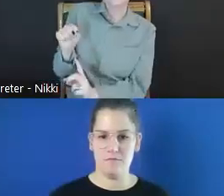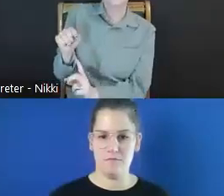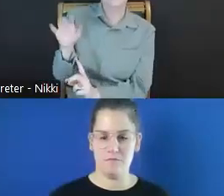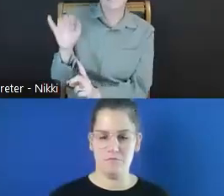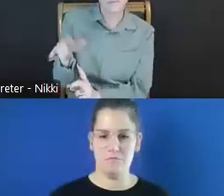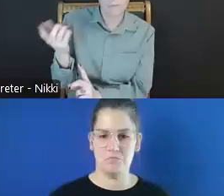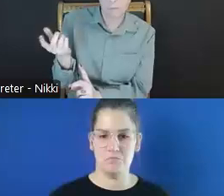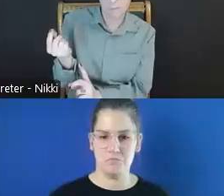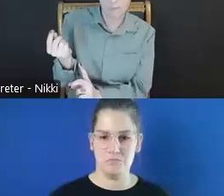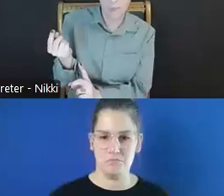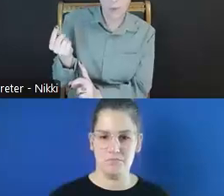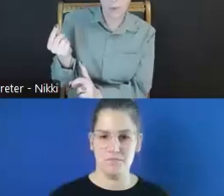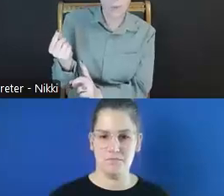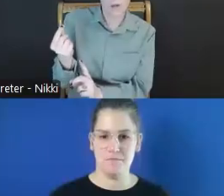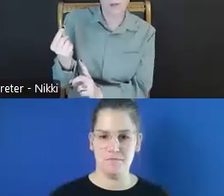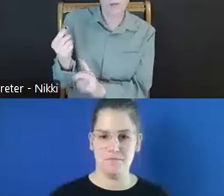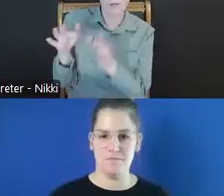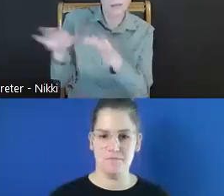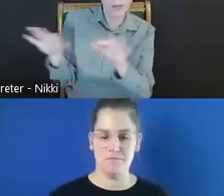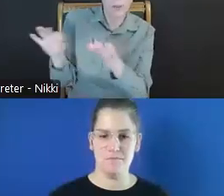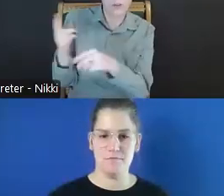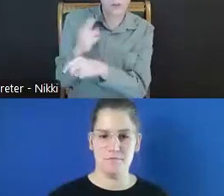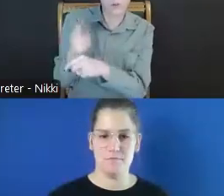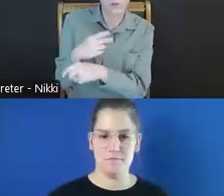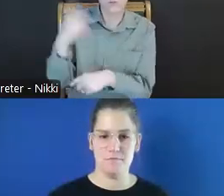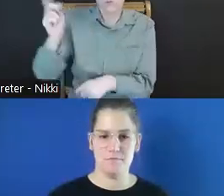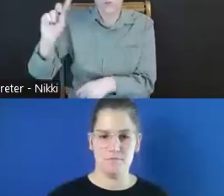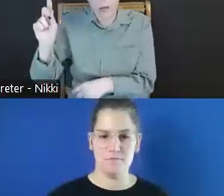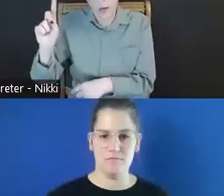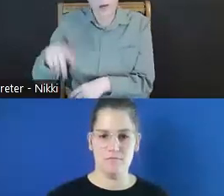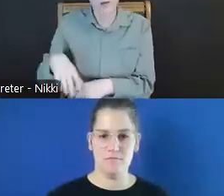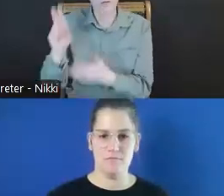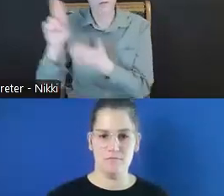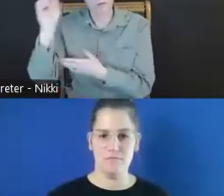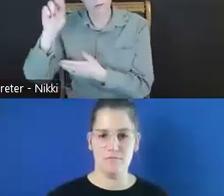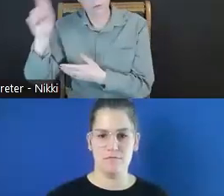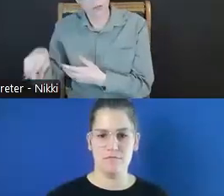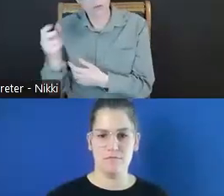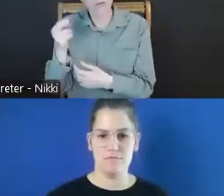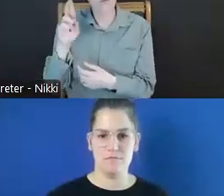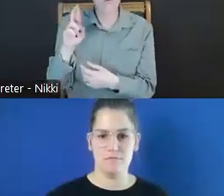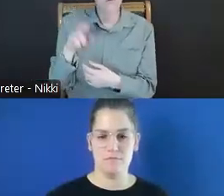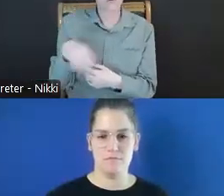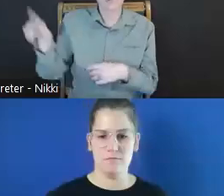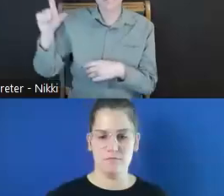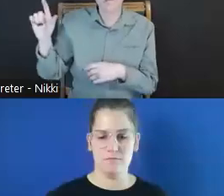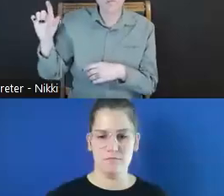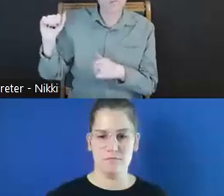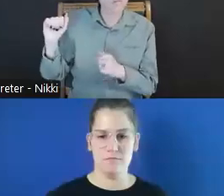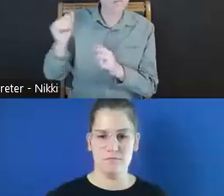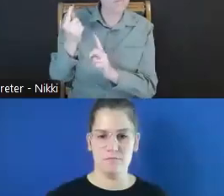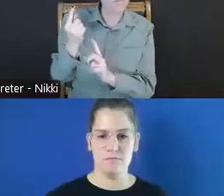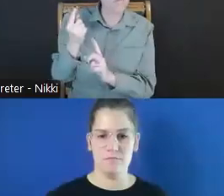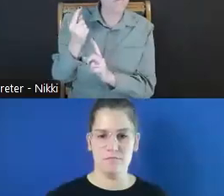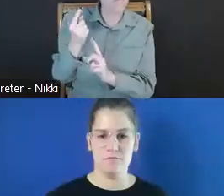Where the, what modality was it? University of Rochester or Vida Remote or whatever, and then who they